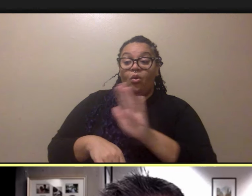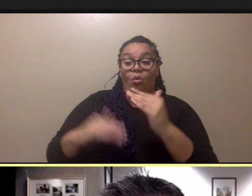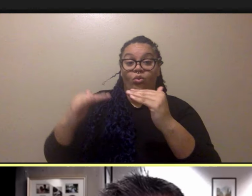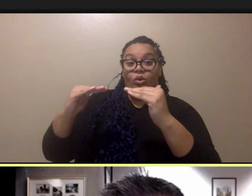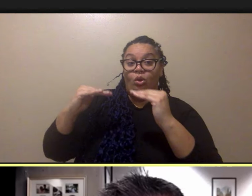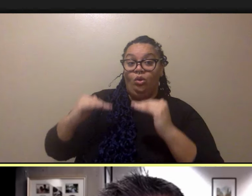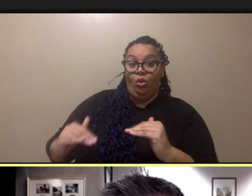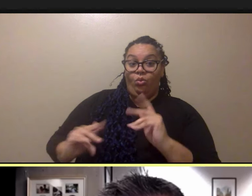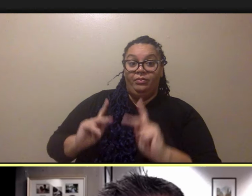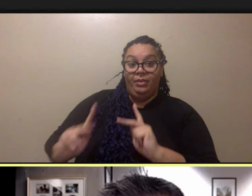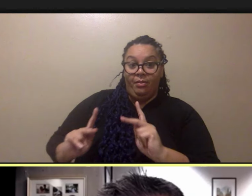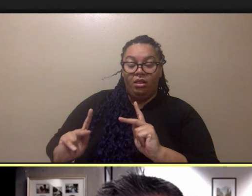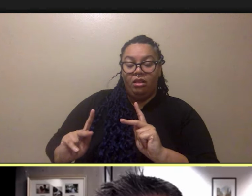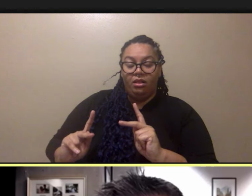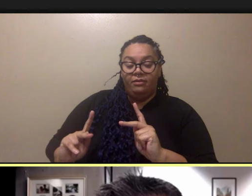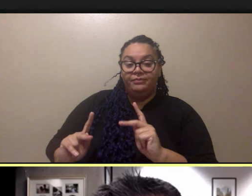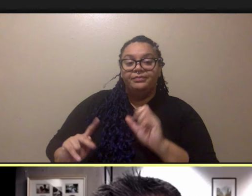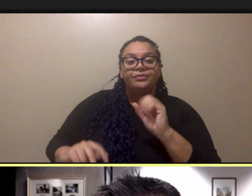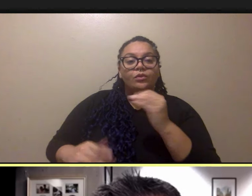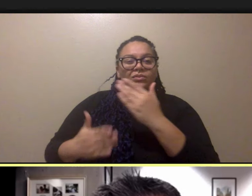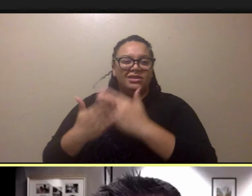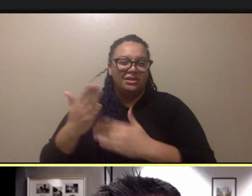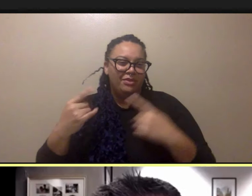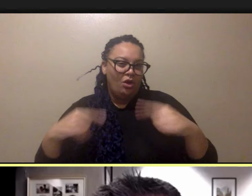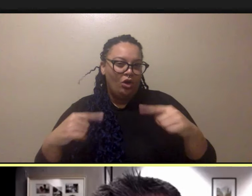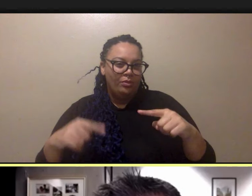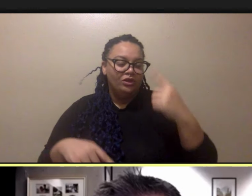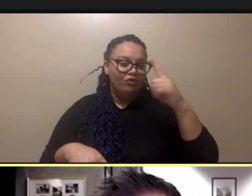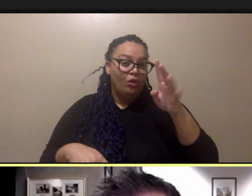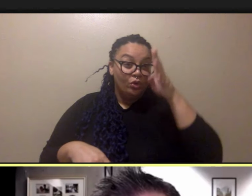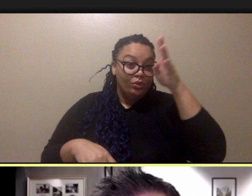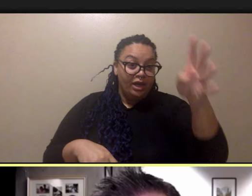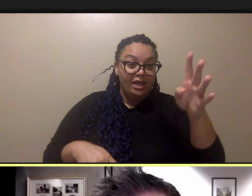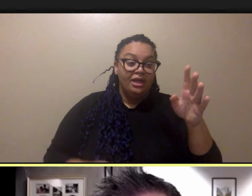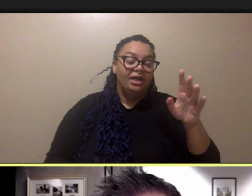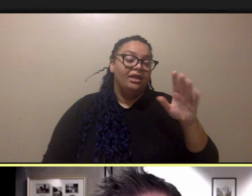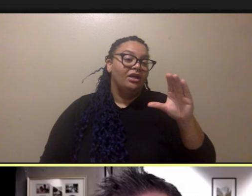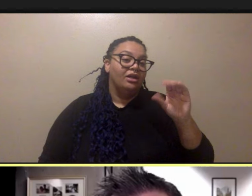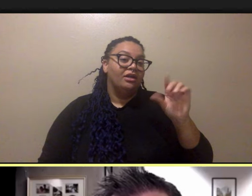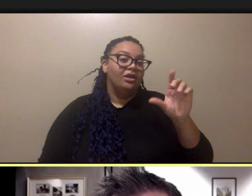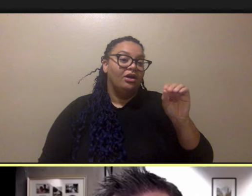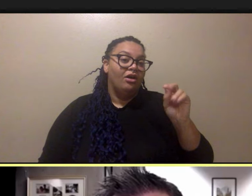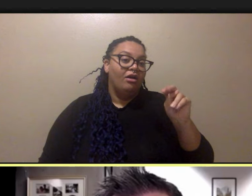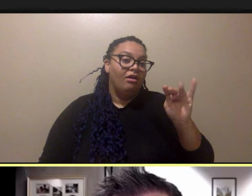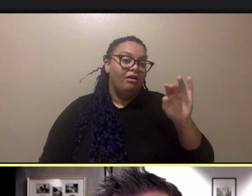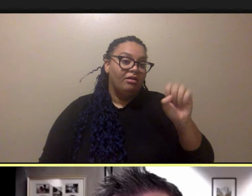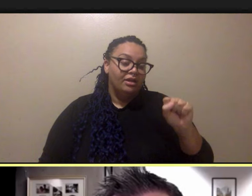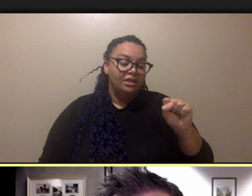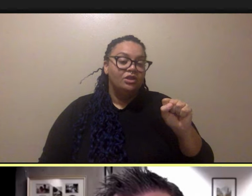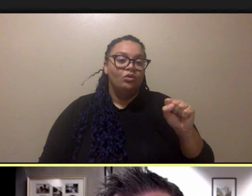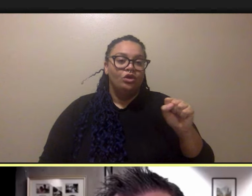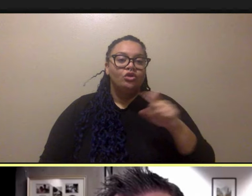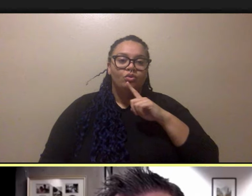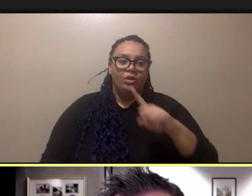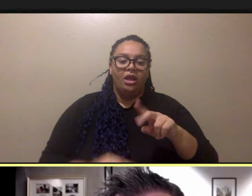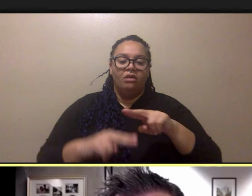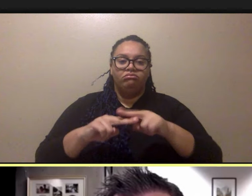So some of the arguments for creating colonies were to take pressure off of the problems in English society.